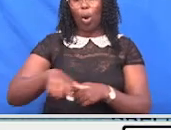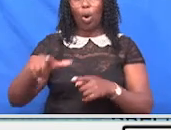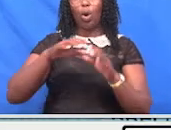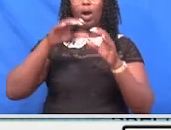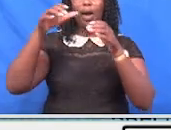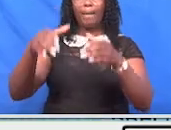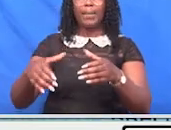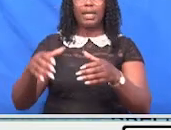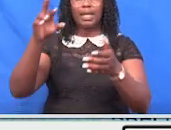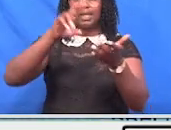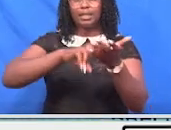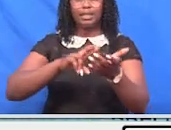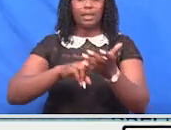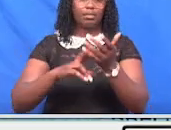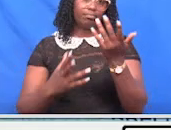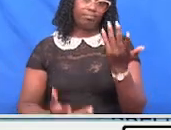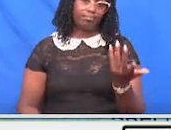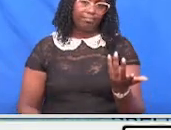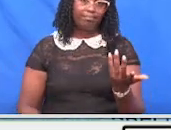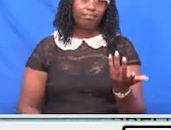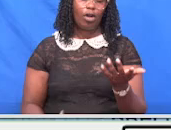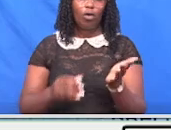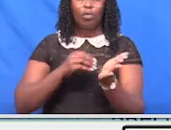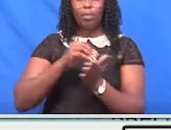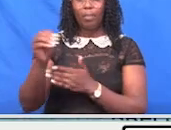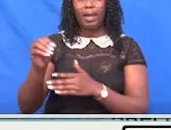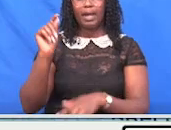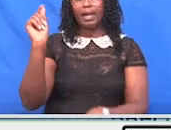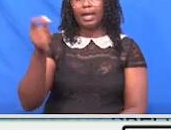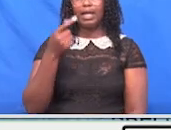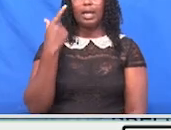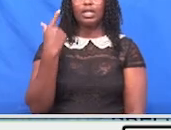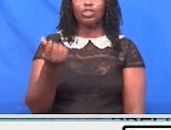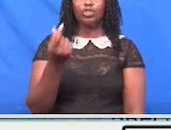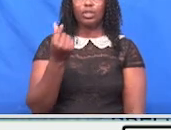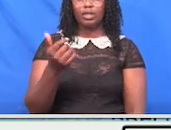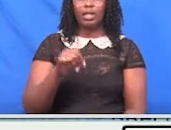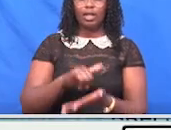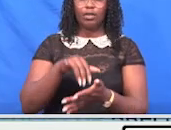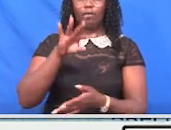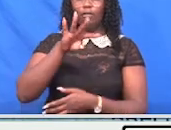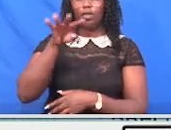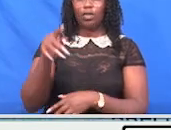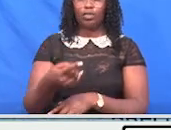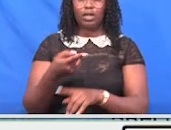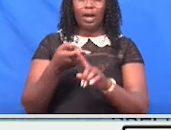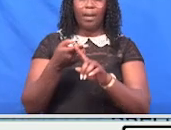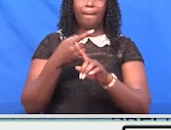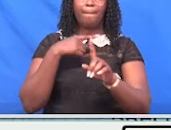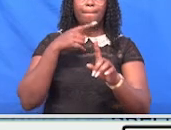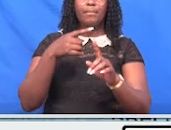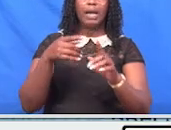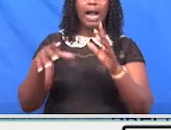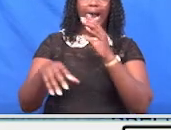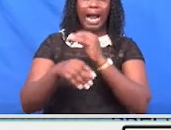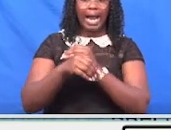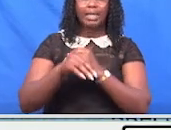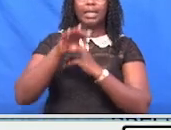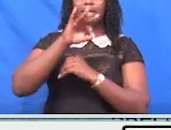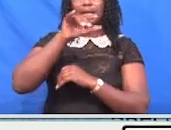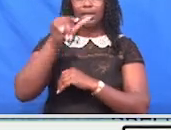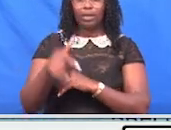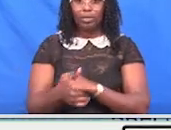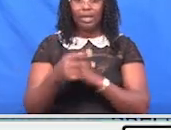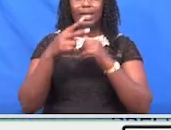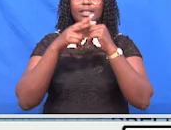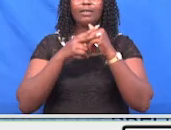Yes, I'm a local company. So you'll pay in Kenya shillings. Okay. So that's 4,000 plus okay. 3,000, that's 7,000. Okay. Then the